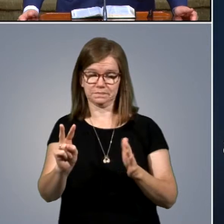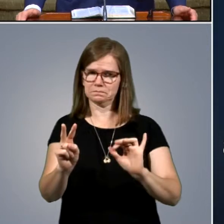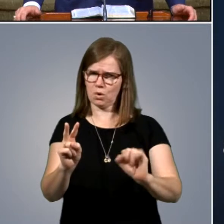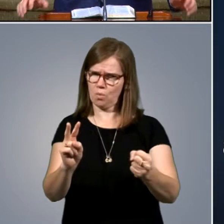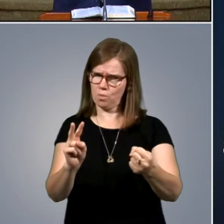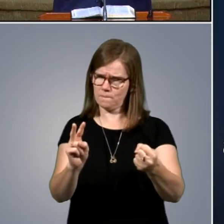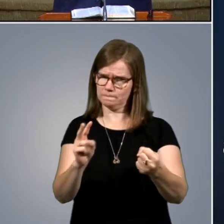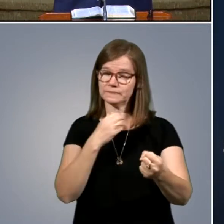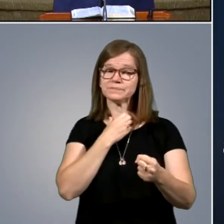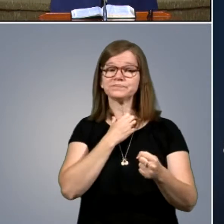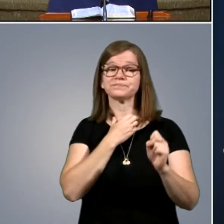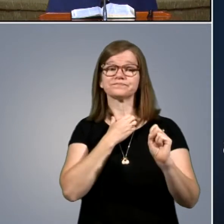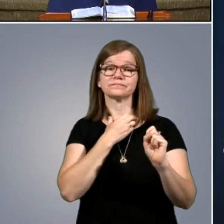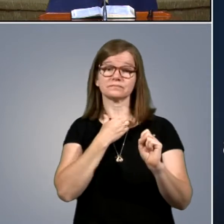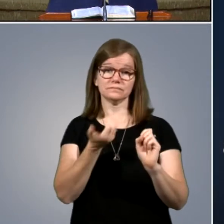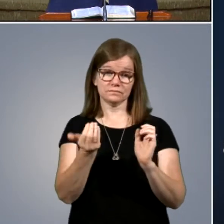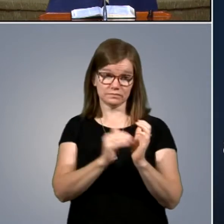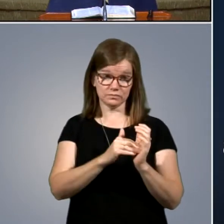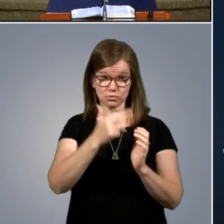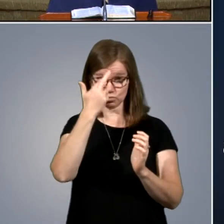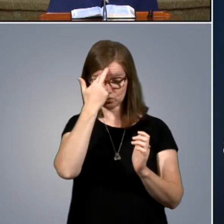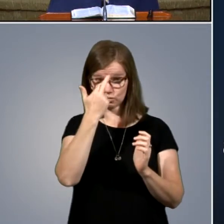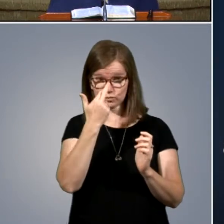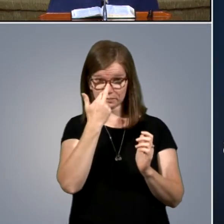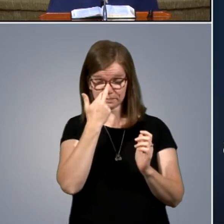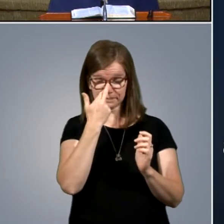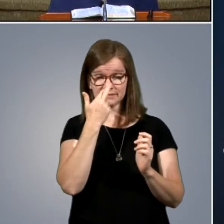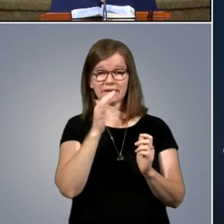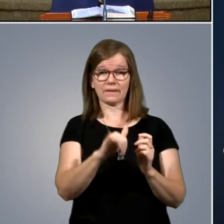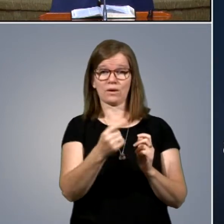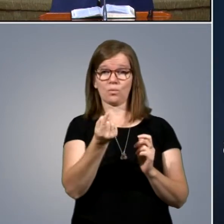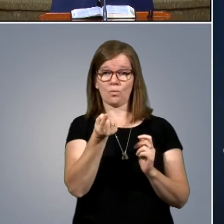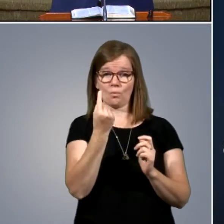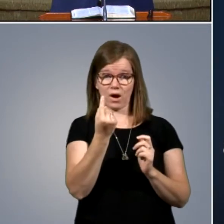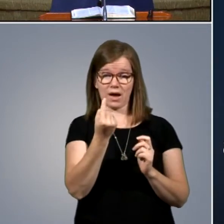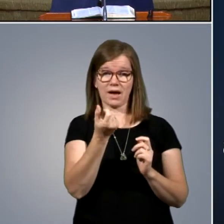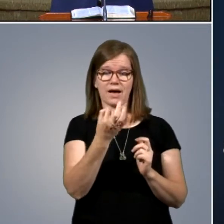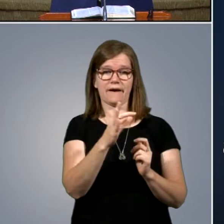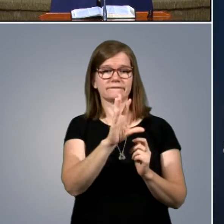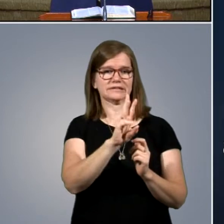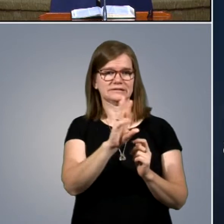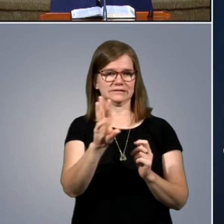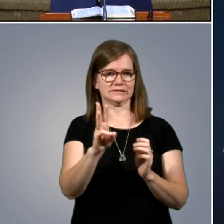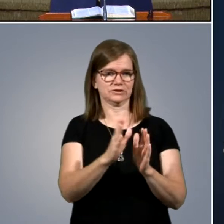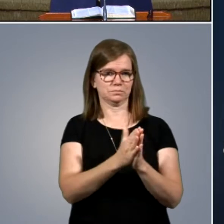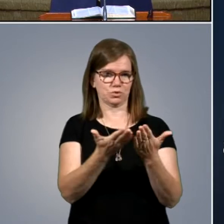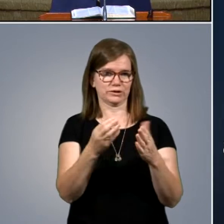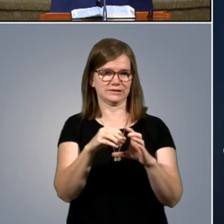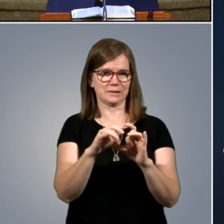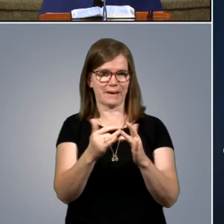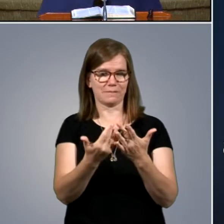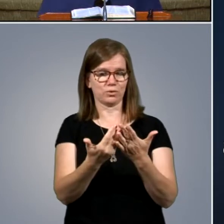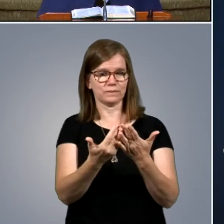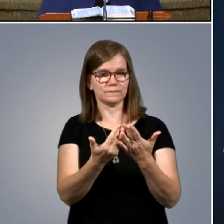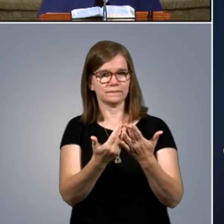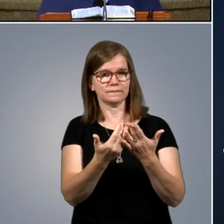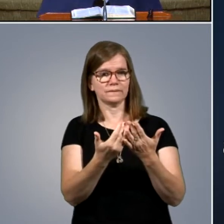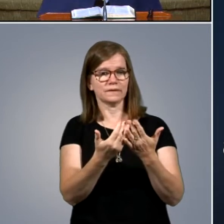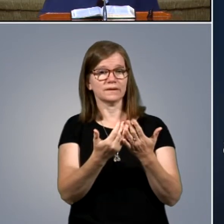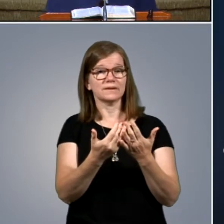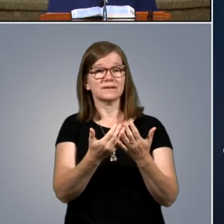we read it, once again, the book of Romans is one of those 66 books of the Bible. And its